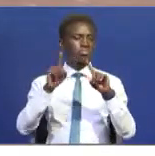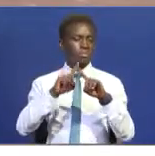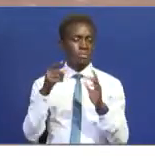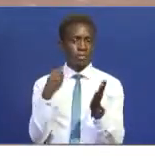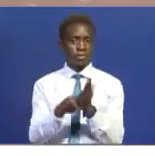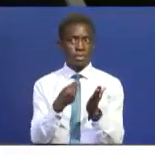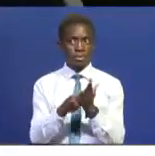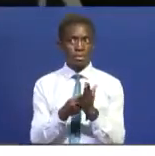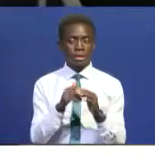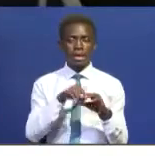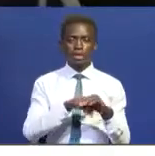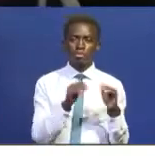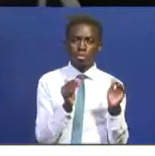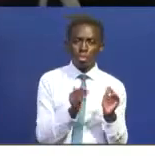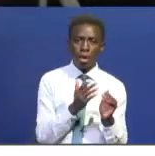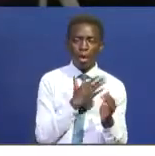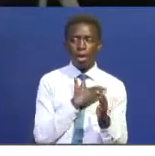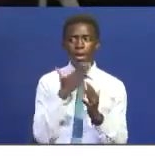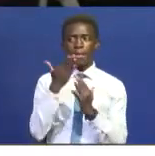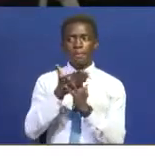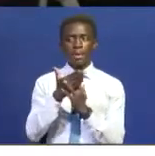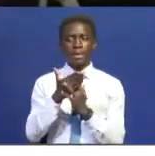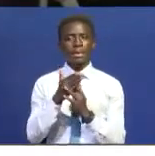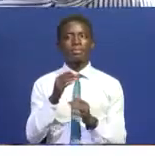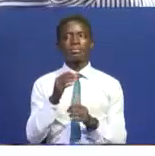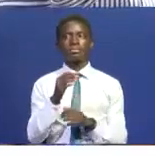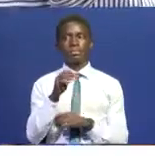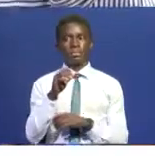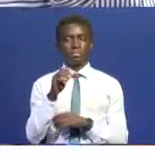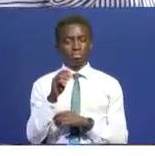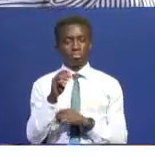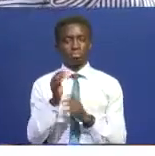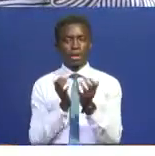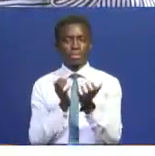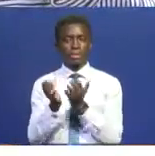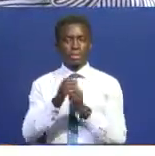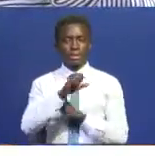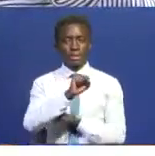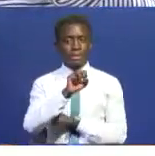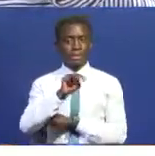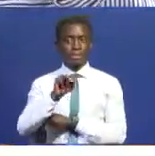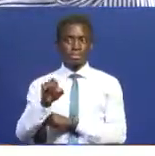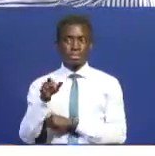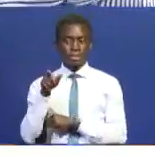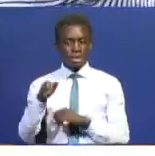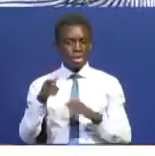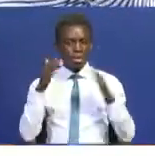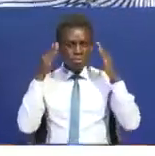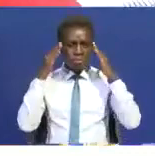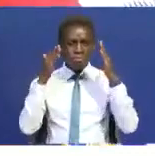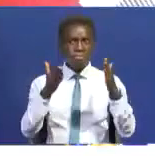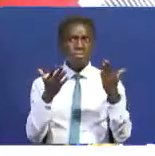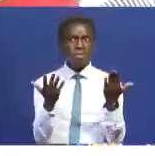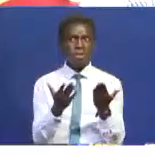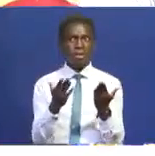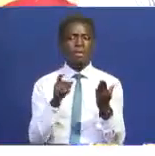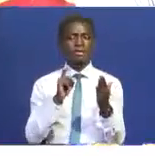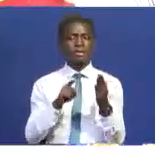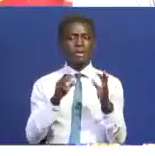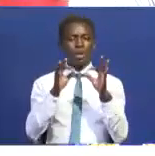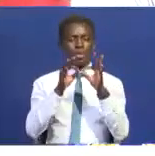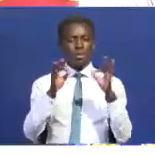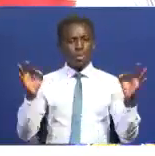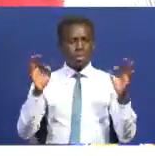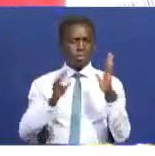especially in small and medium-sized enterprises sector. The partnership underscores a shared commitment to fostering sustainable development,